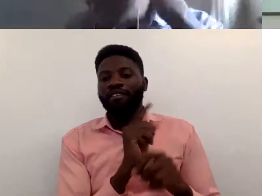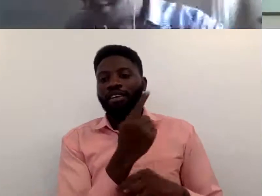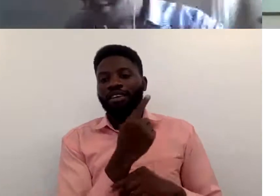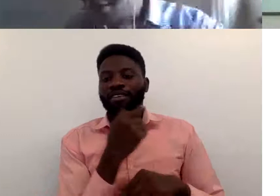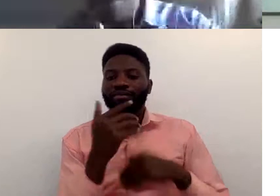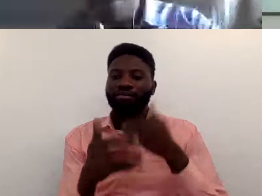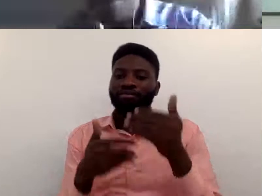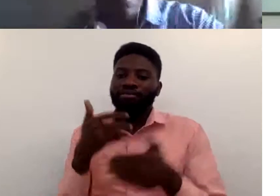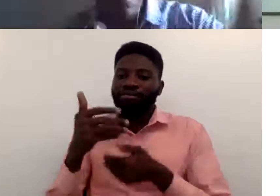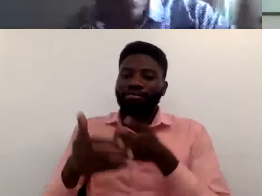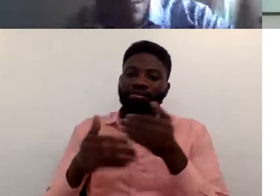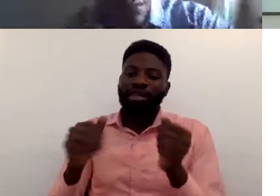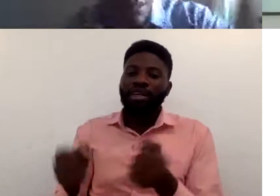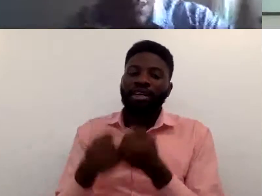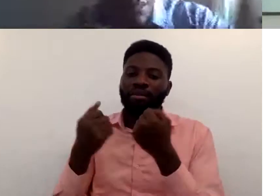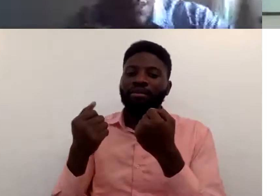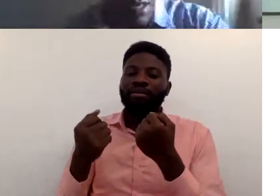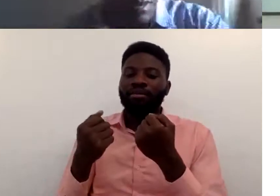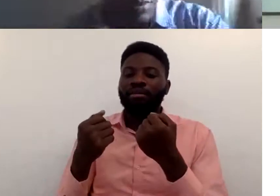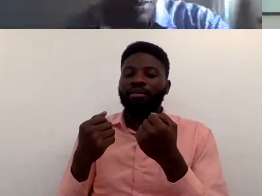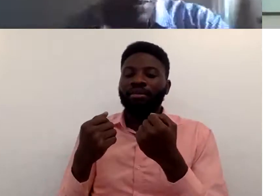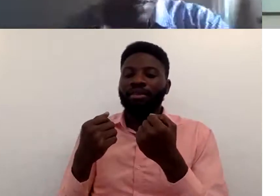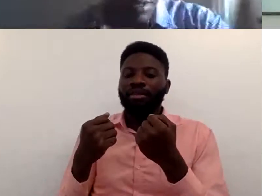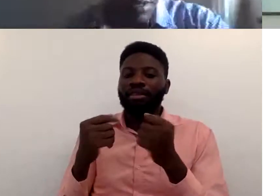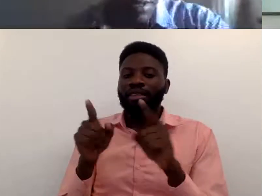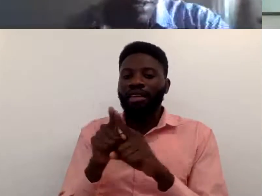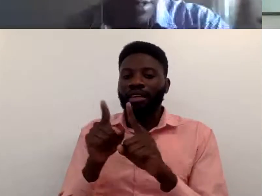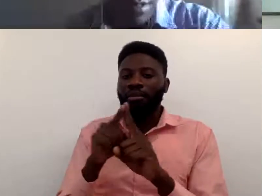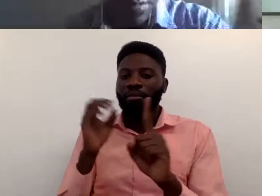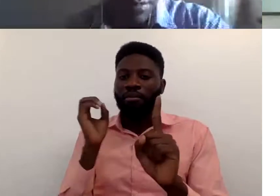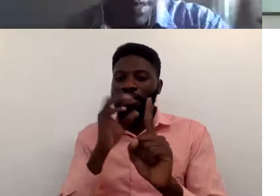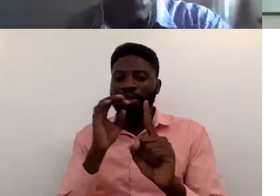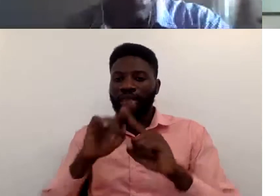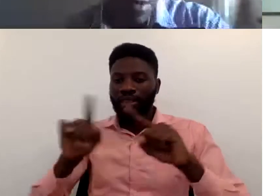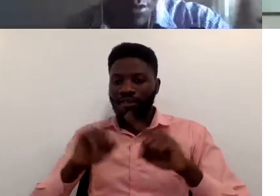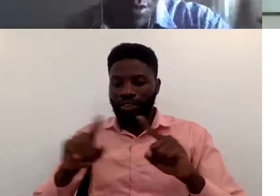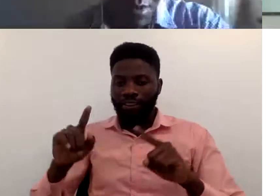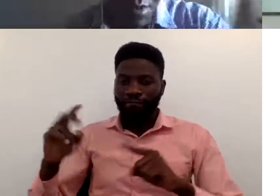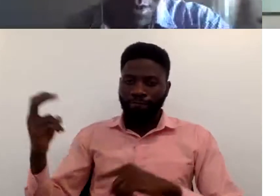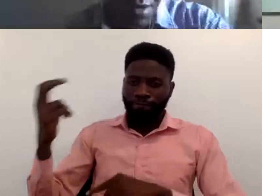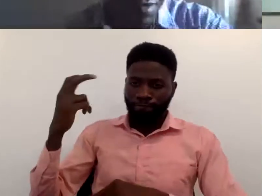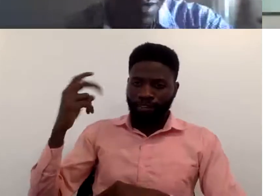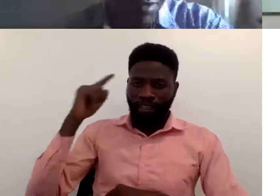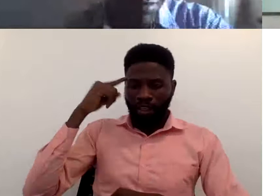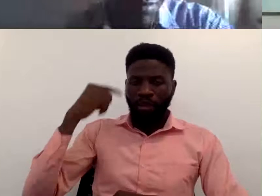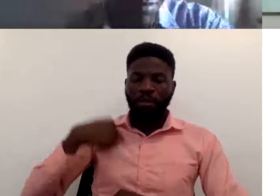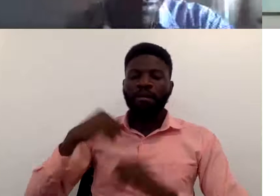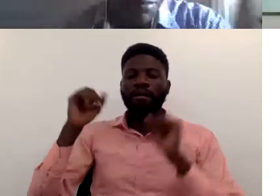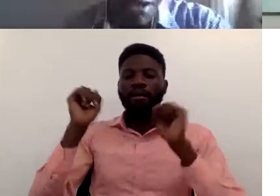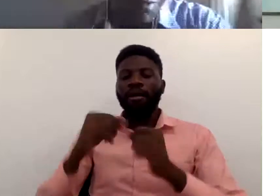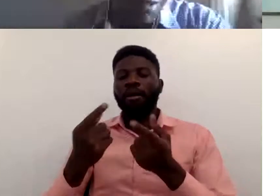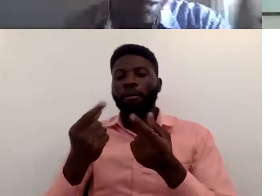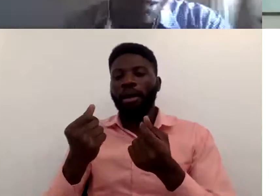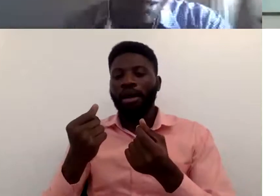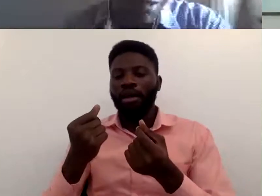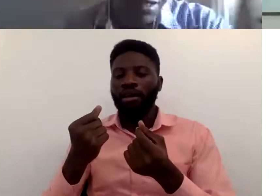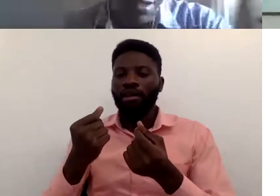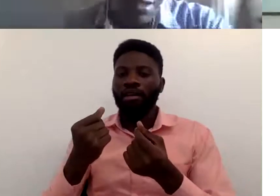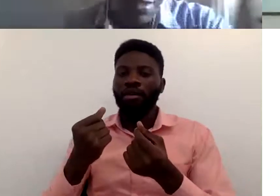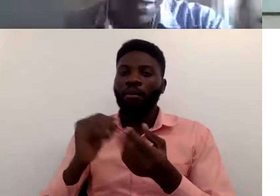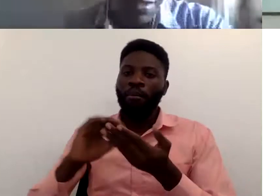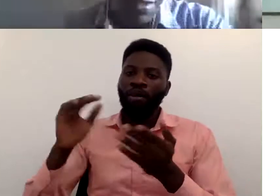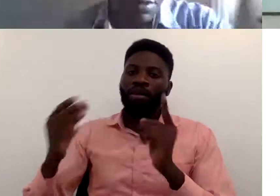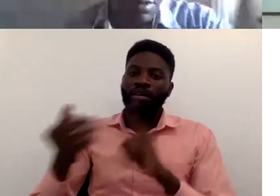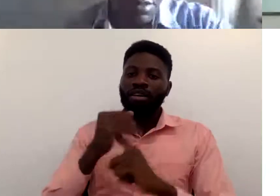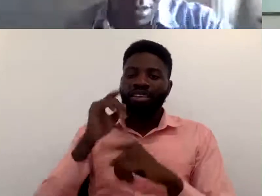point I had a couple of mentors who thought that I could make more money by being an accountant and